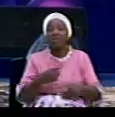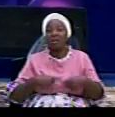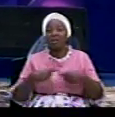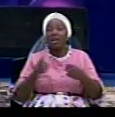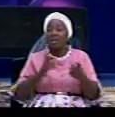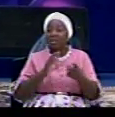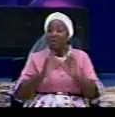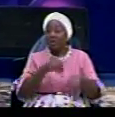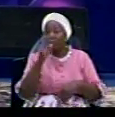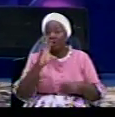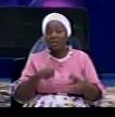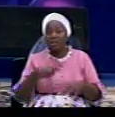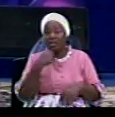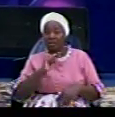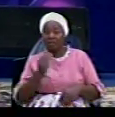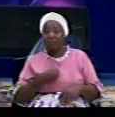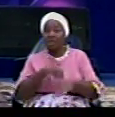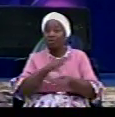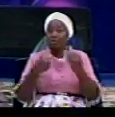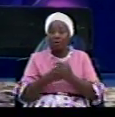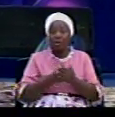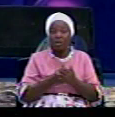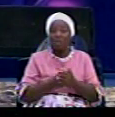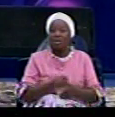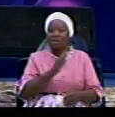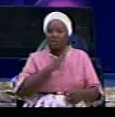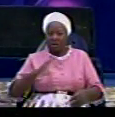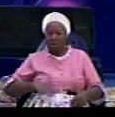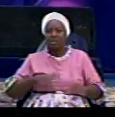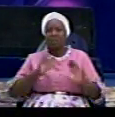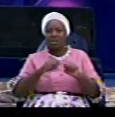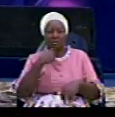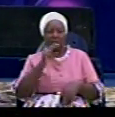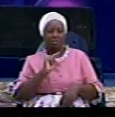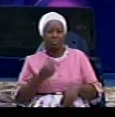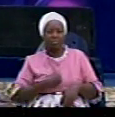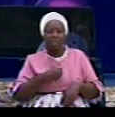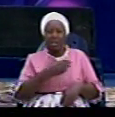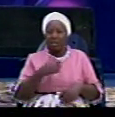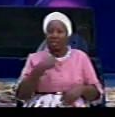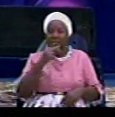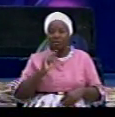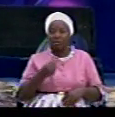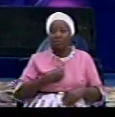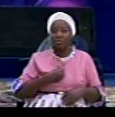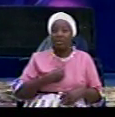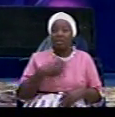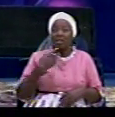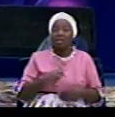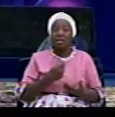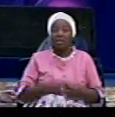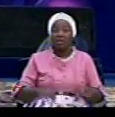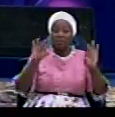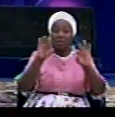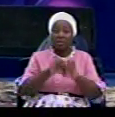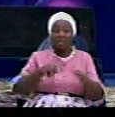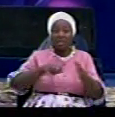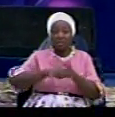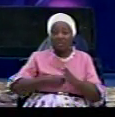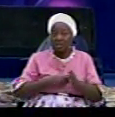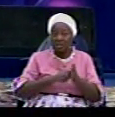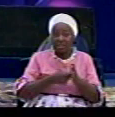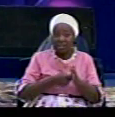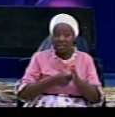can tell us at all, Christ can tell us. And he tells us the mandatory key to